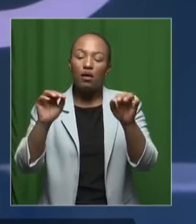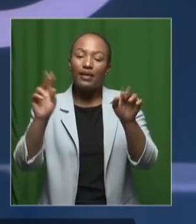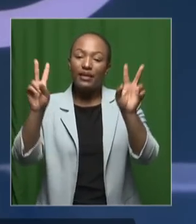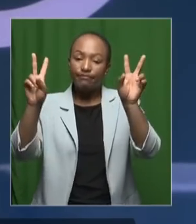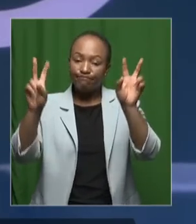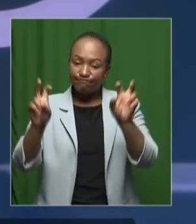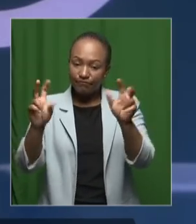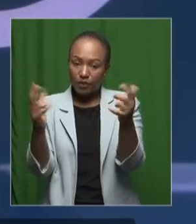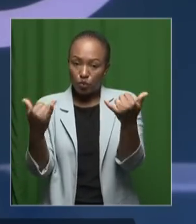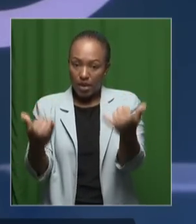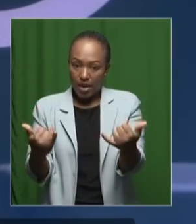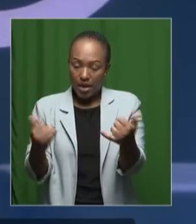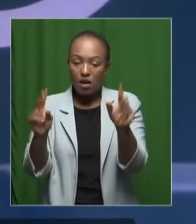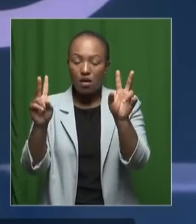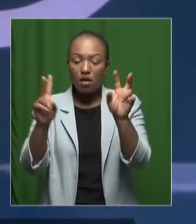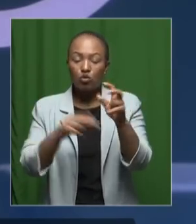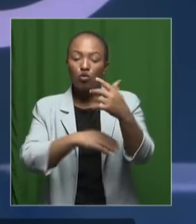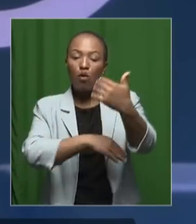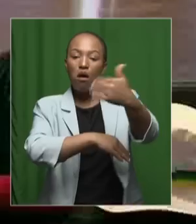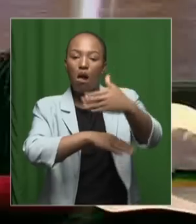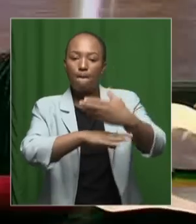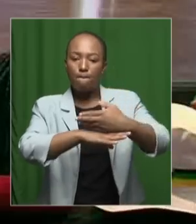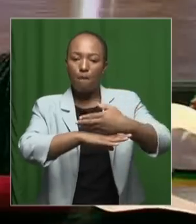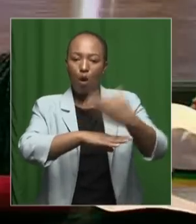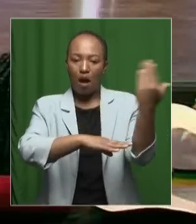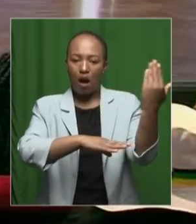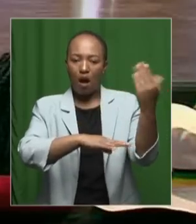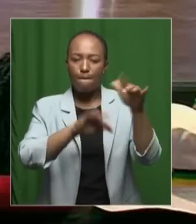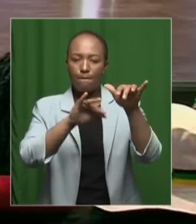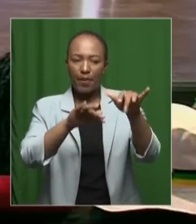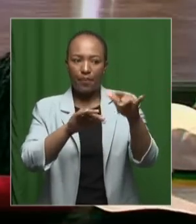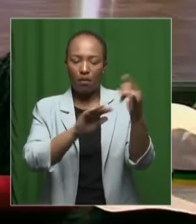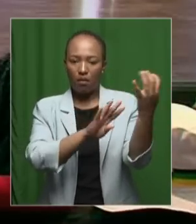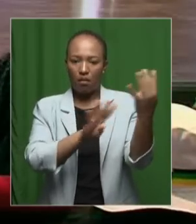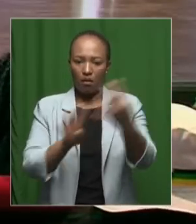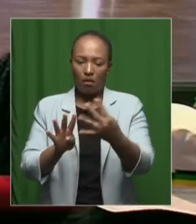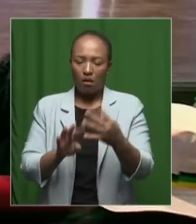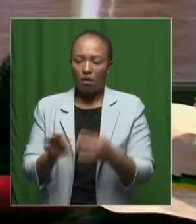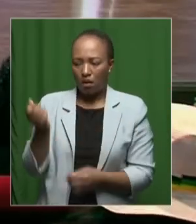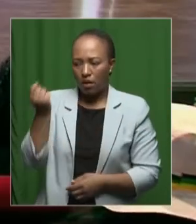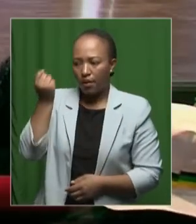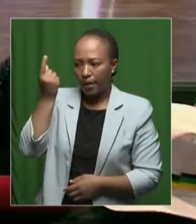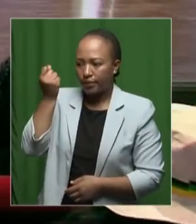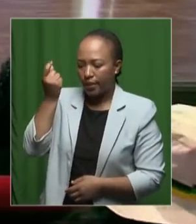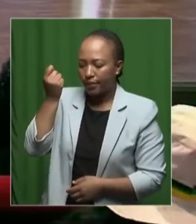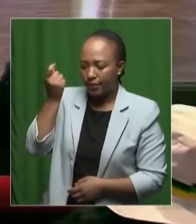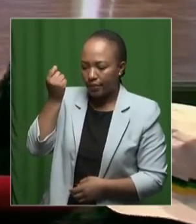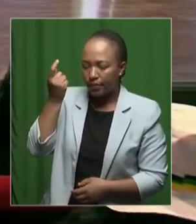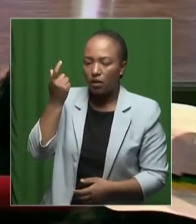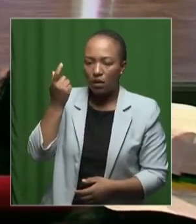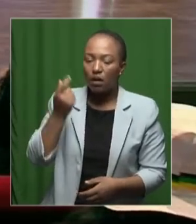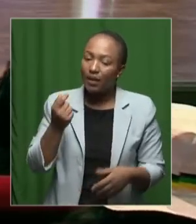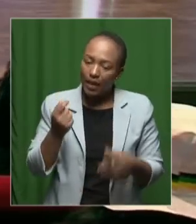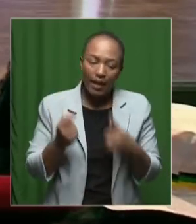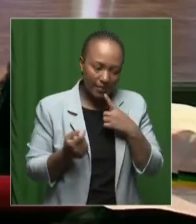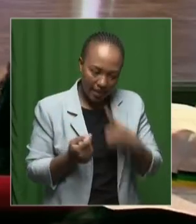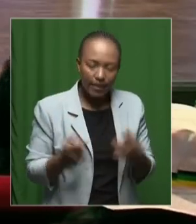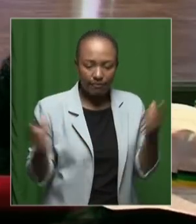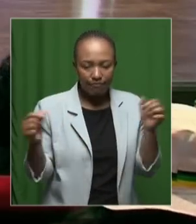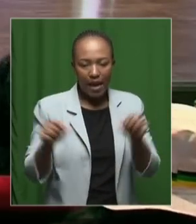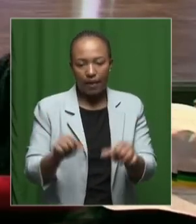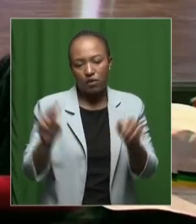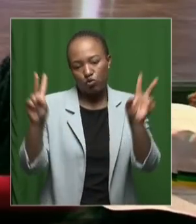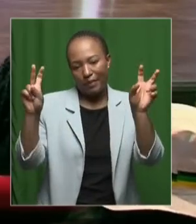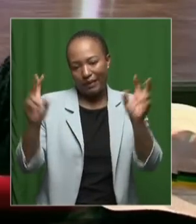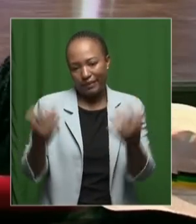border management issues. EFF, I can understand. So that's all I'm saying. Let's just bring it back to that. Because